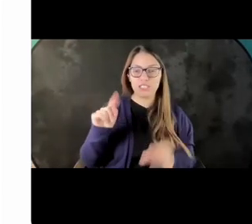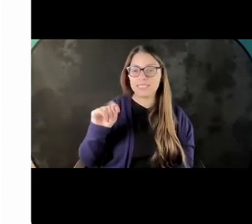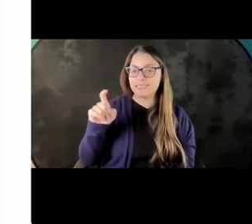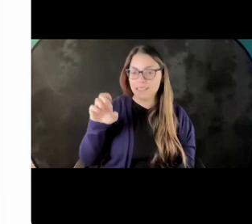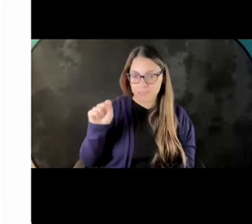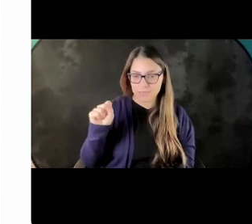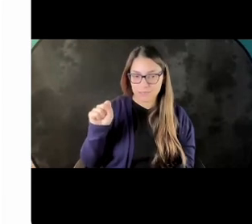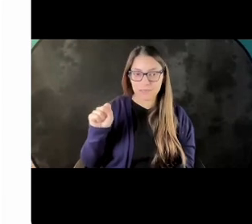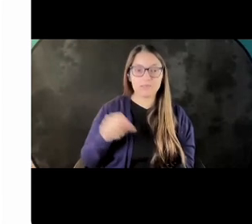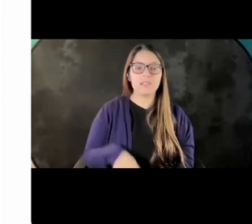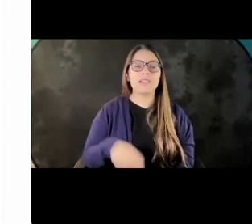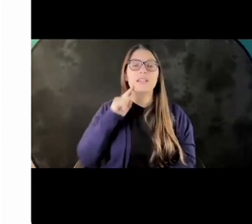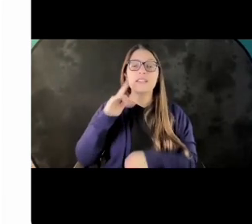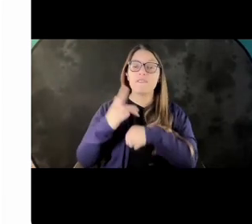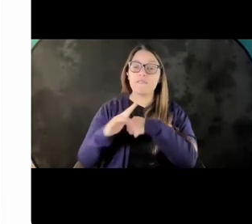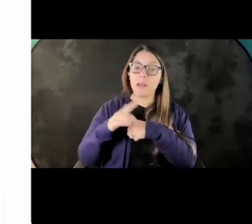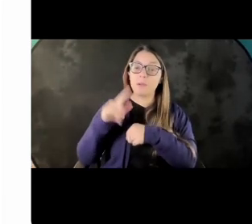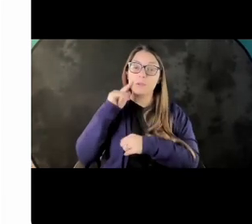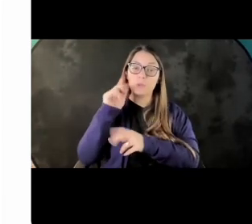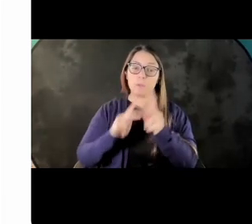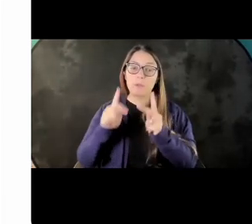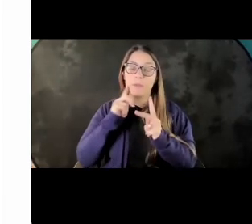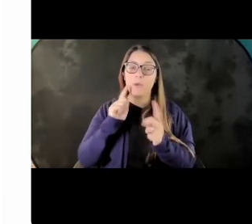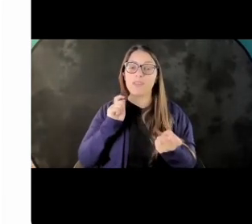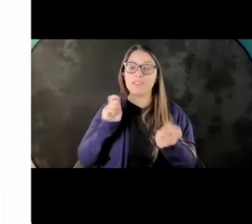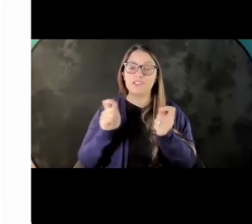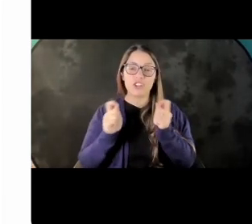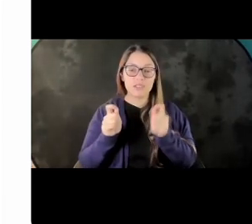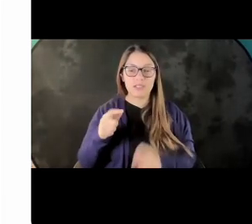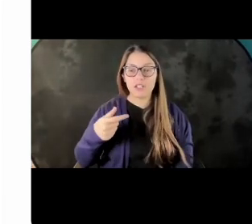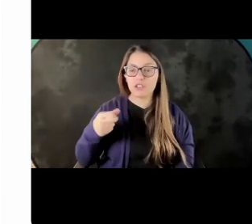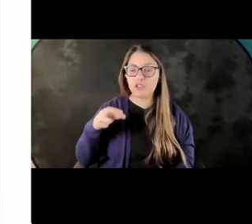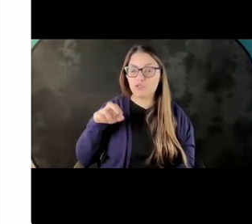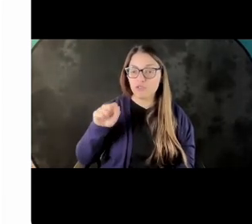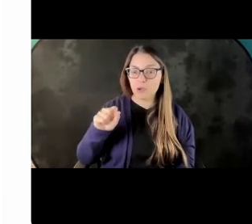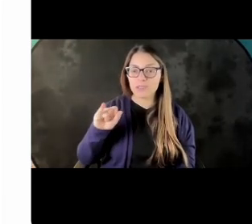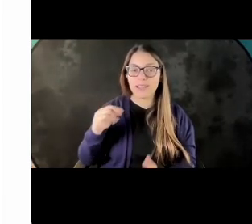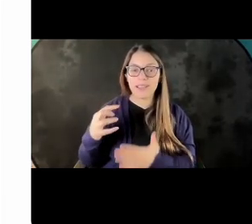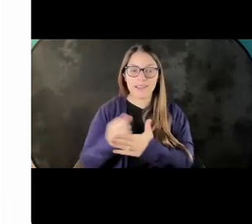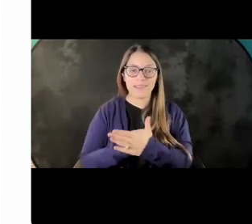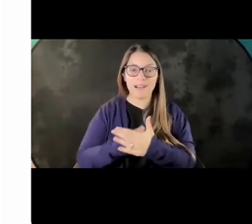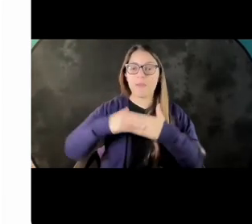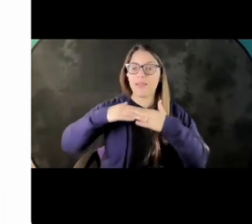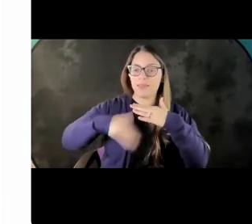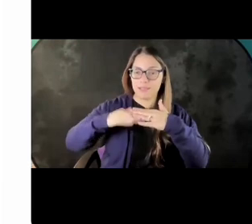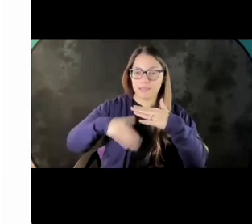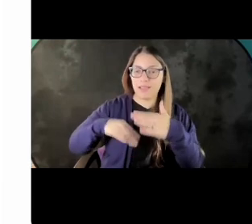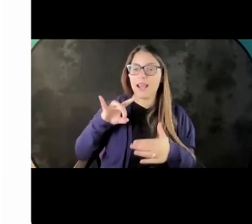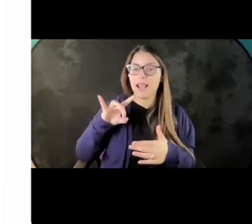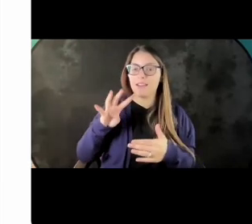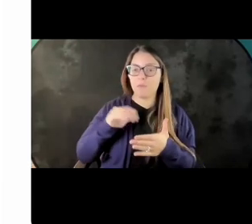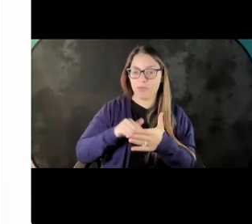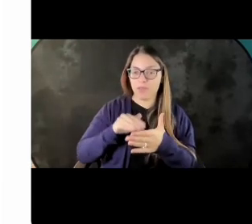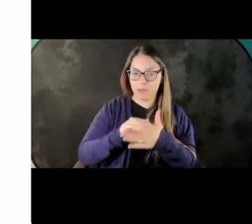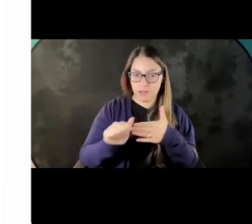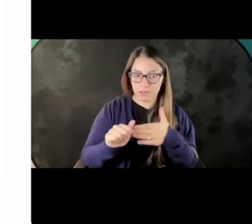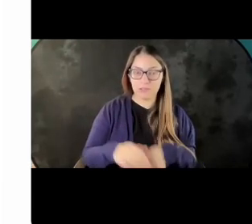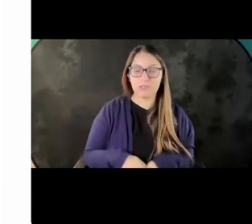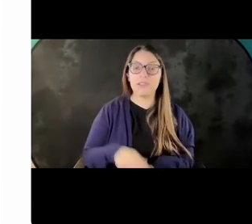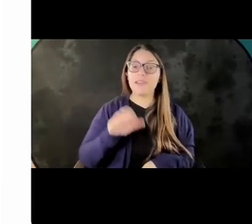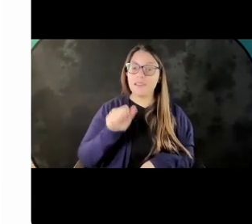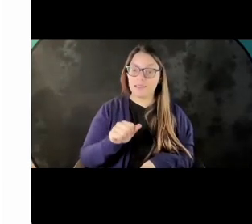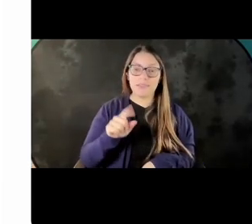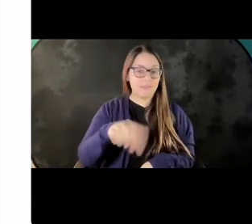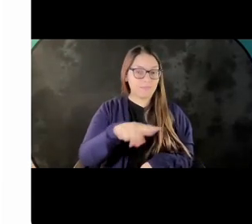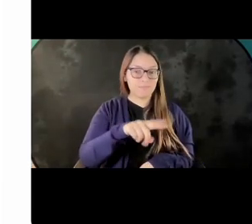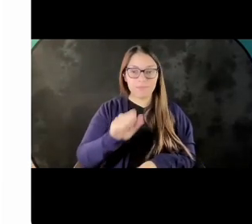with an adjusted gross income of less than $84,000. My Free Taxes can answer your questions.